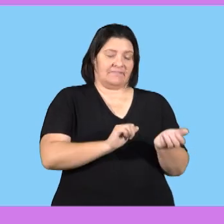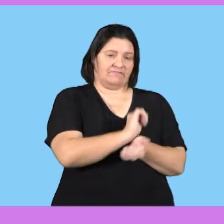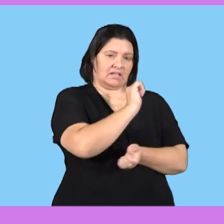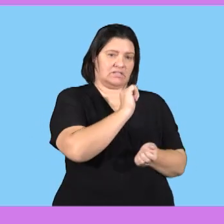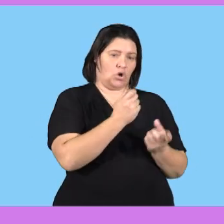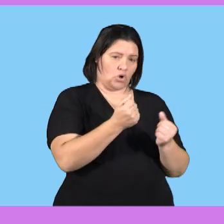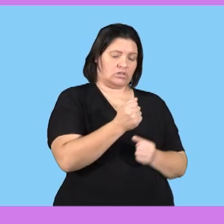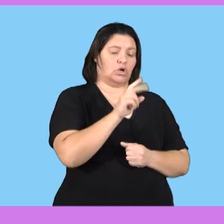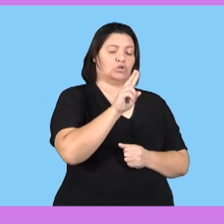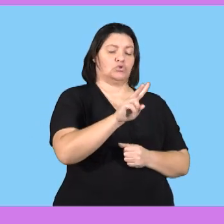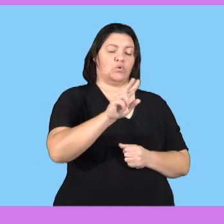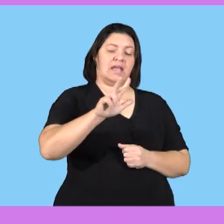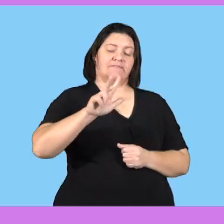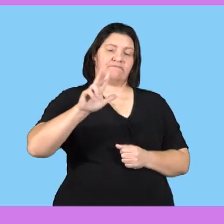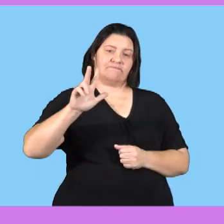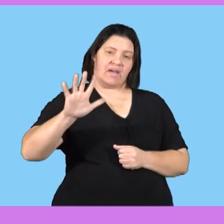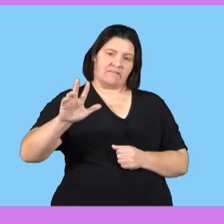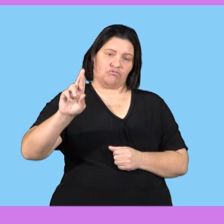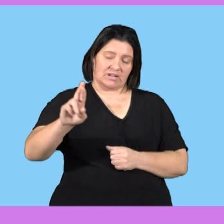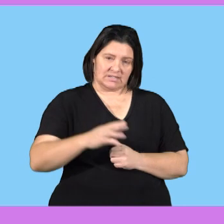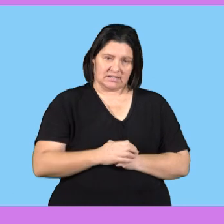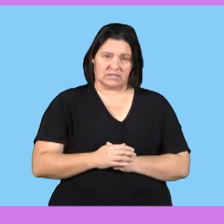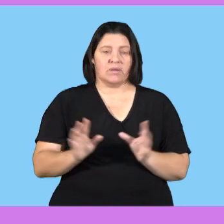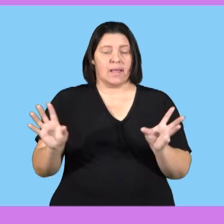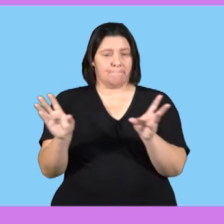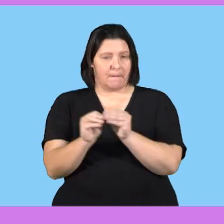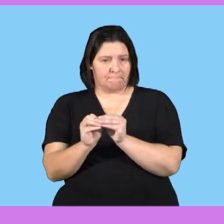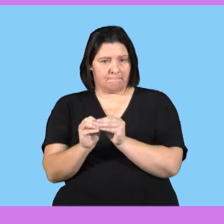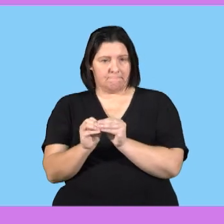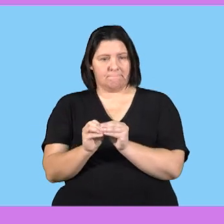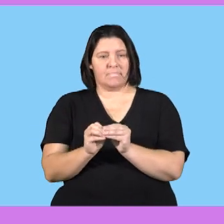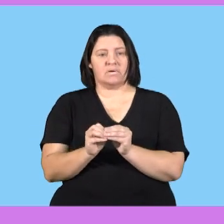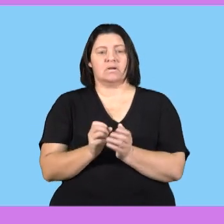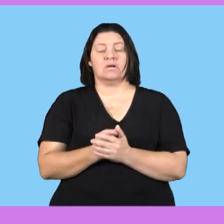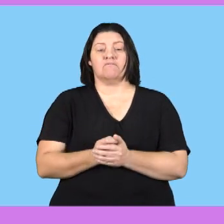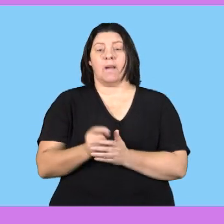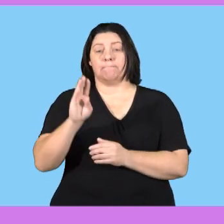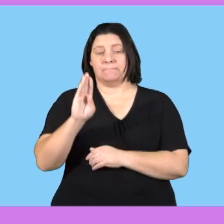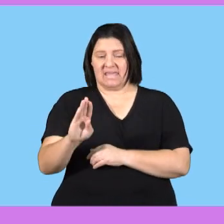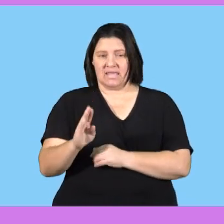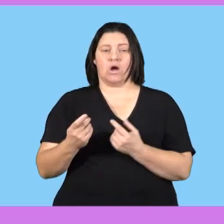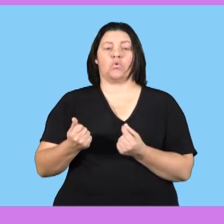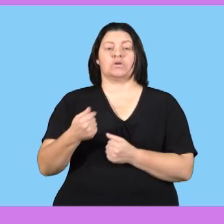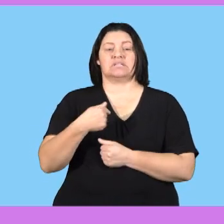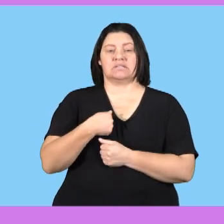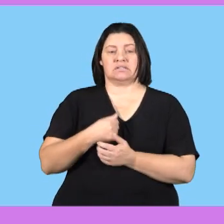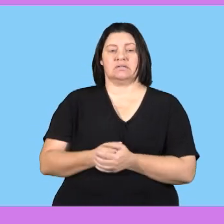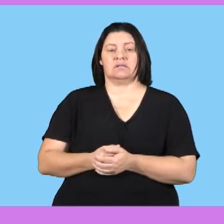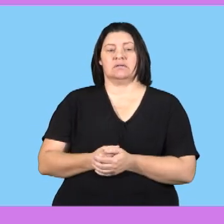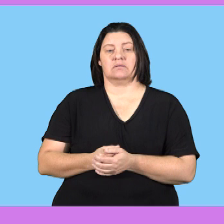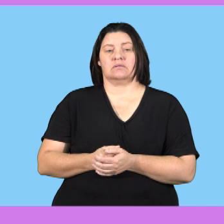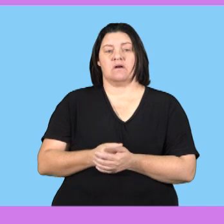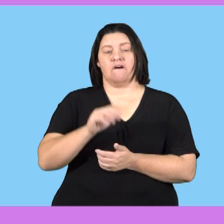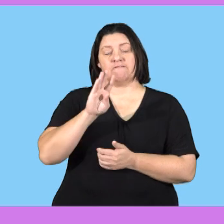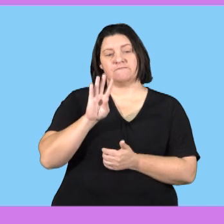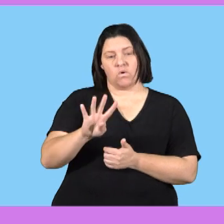my fixed cost of 285 Rand, 285. So in this case, if I go on plan B, that